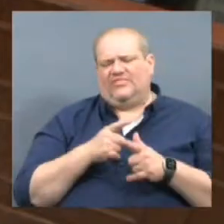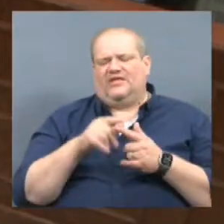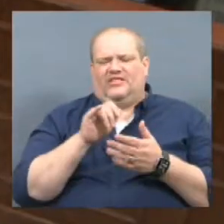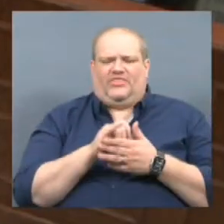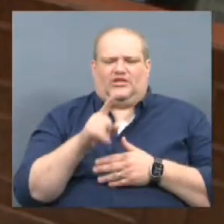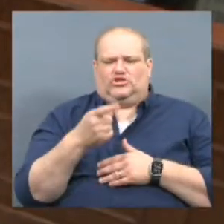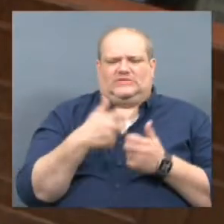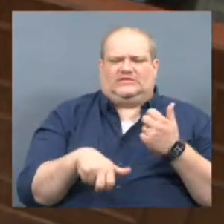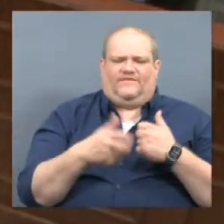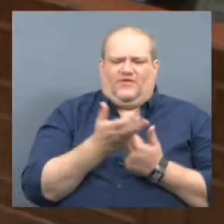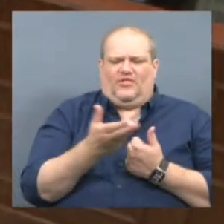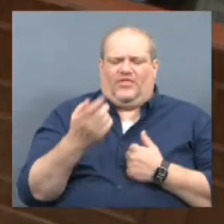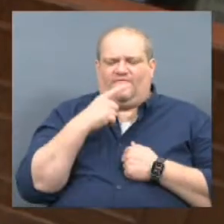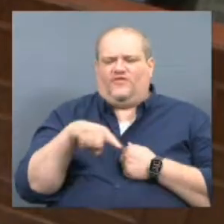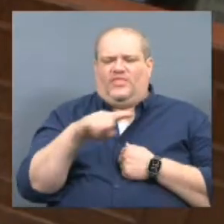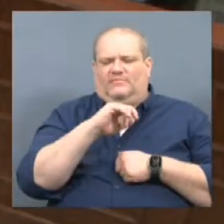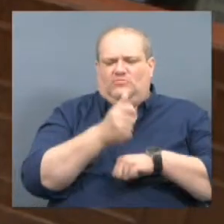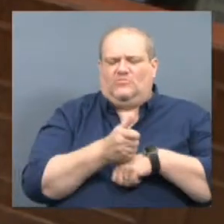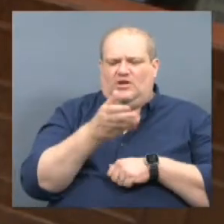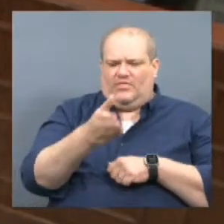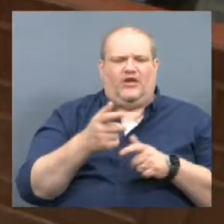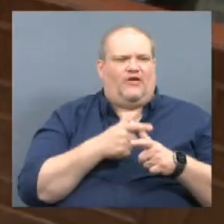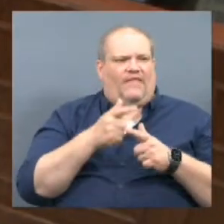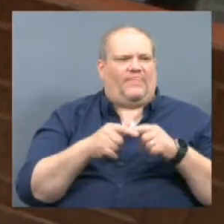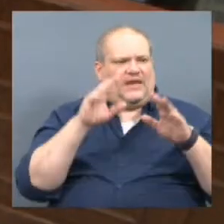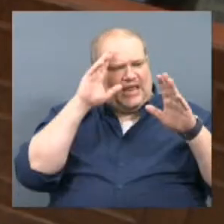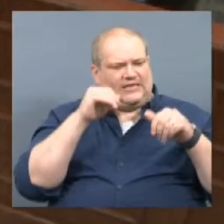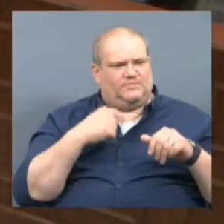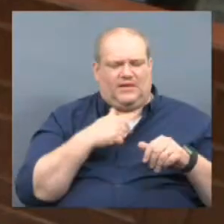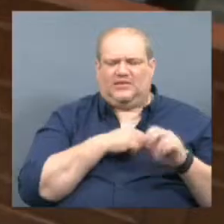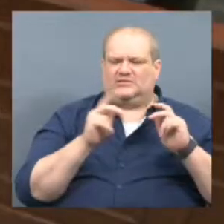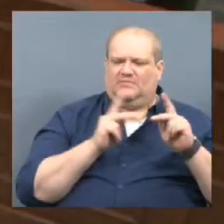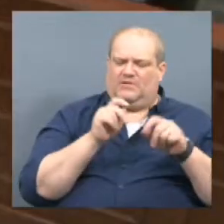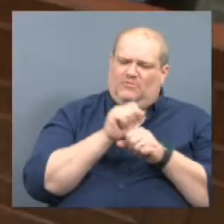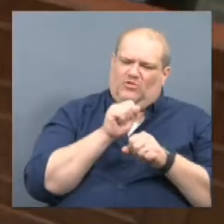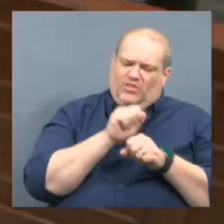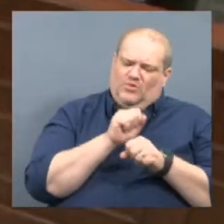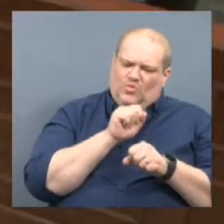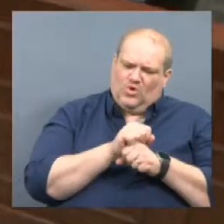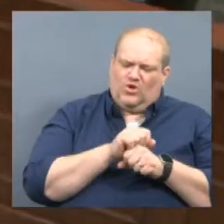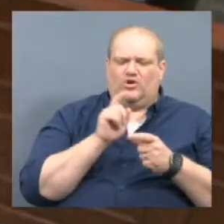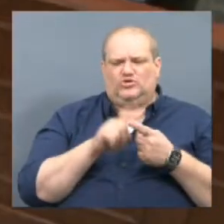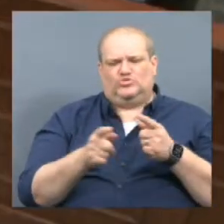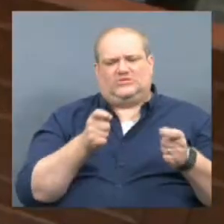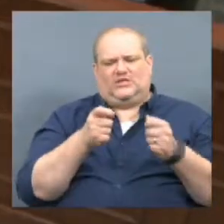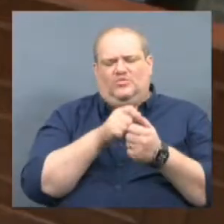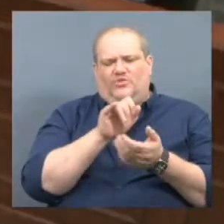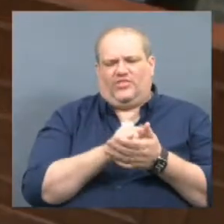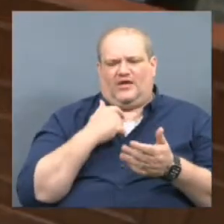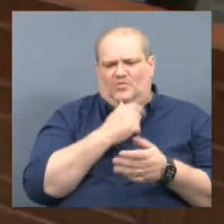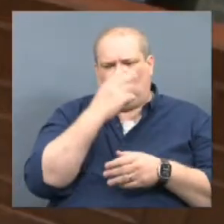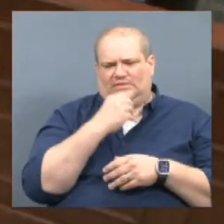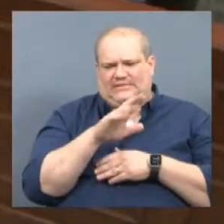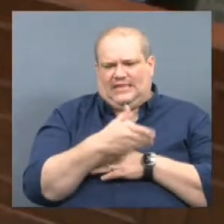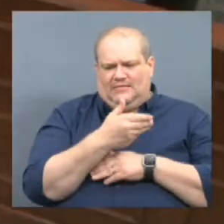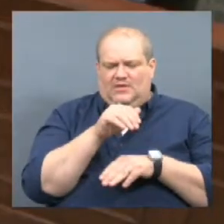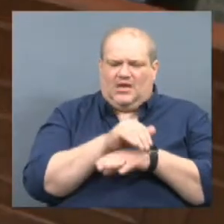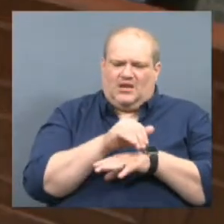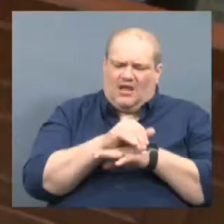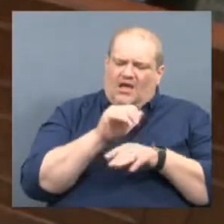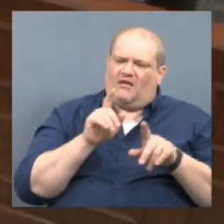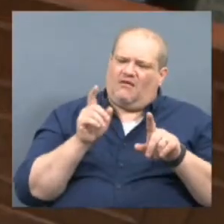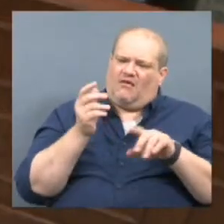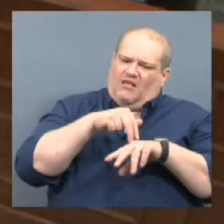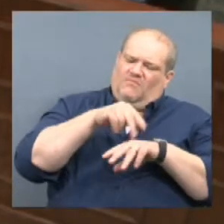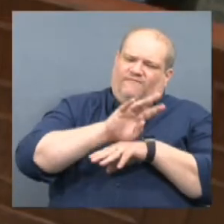it's just a difficult thing for them to put that there and expect us, the people at work, to deal with it. We sleep at night, you get up in the